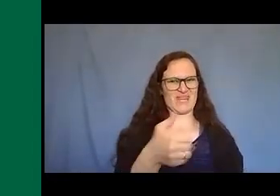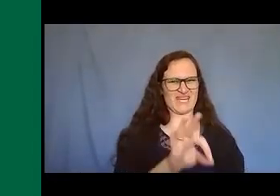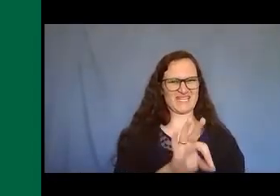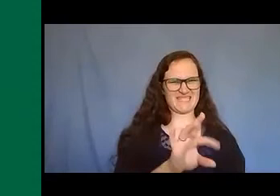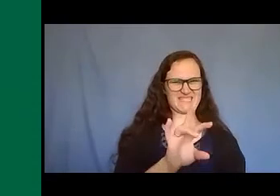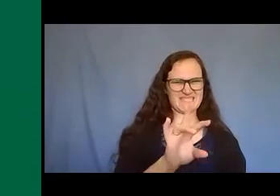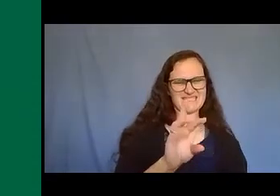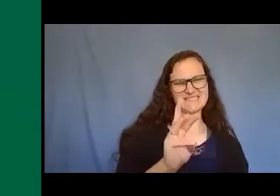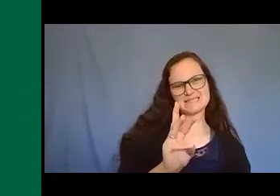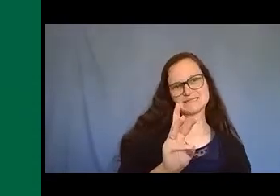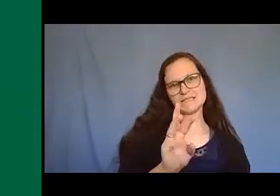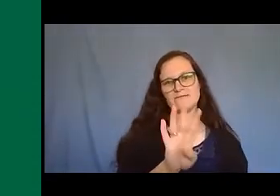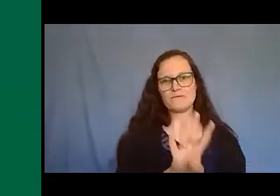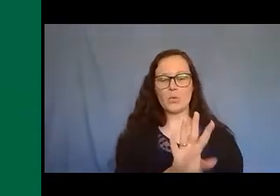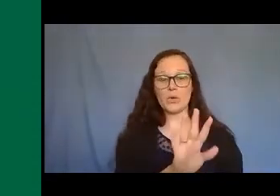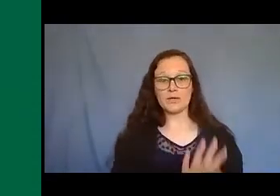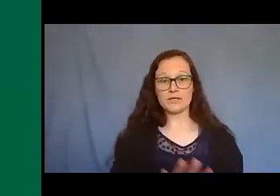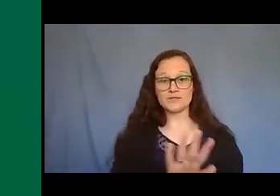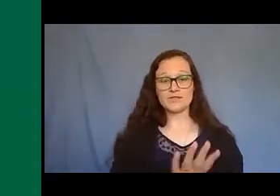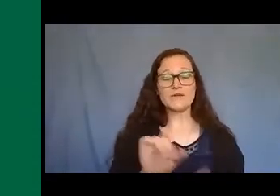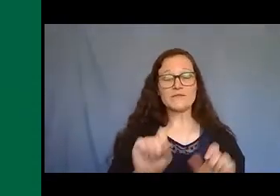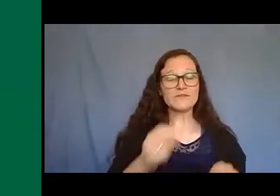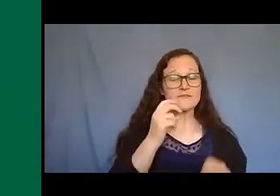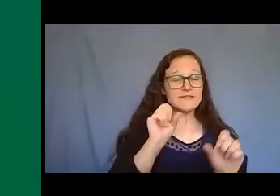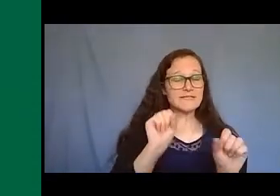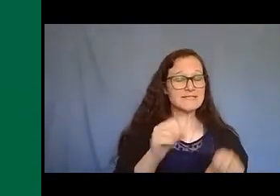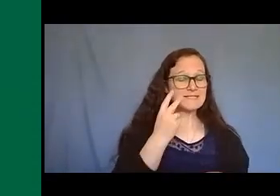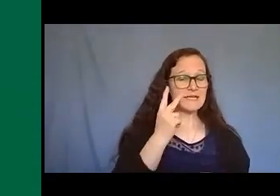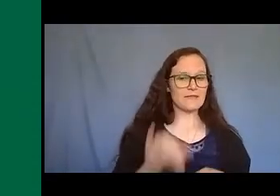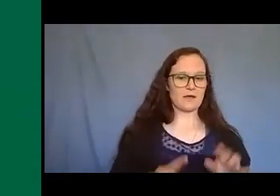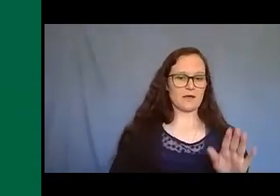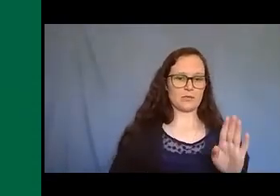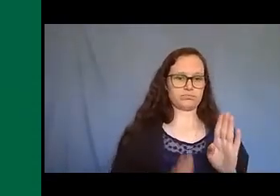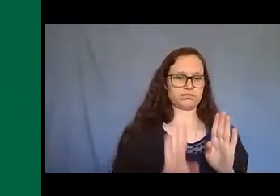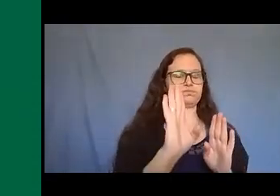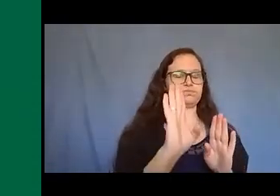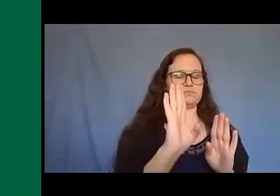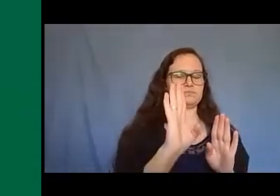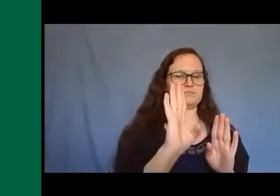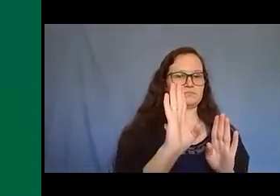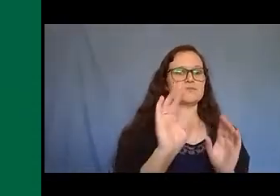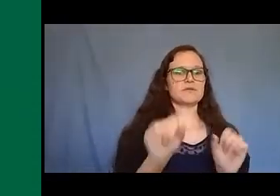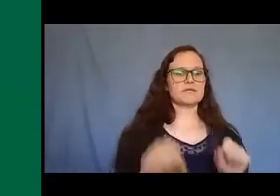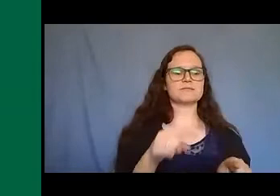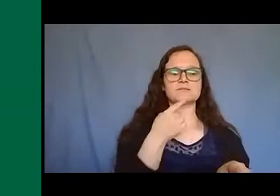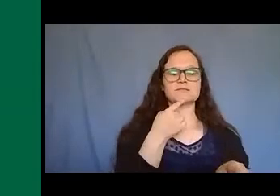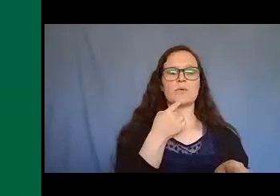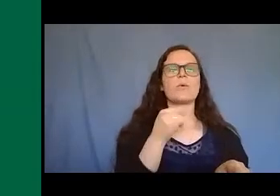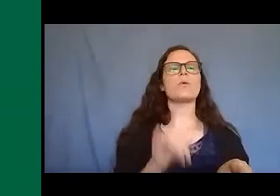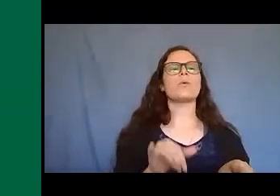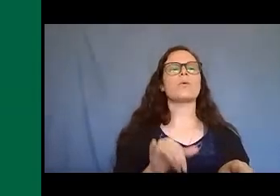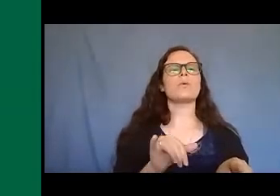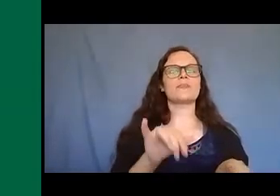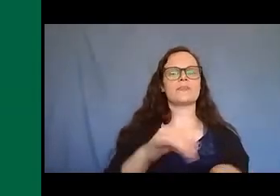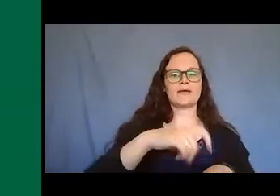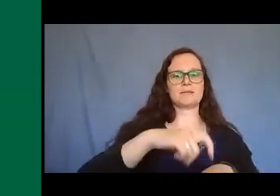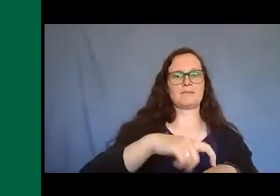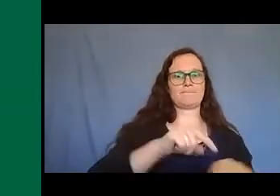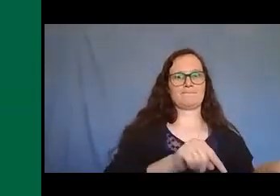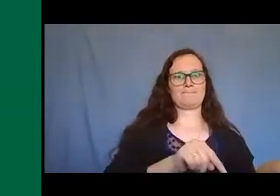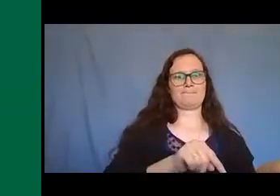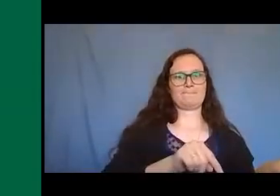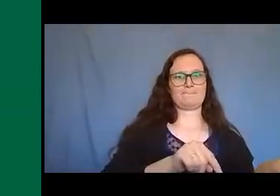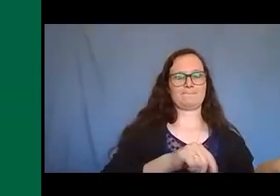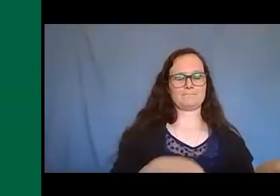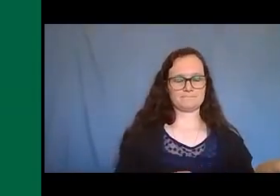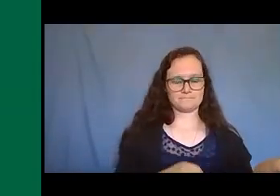in the concentration of your sediments that peak, then you can assign an age to that particular location in your sediments. And because we